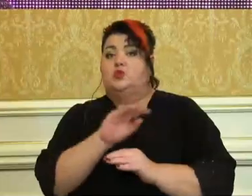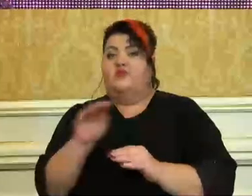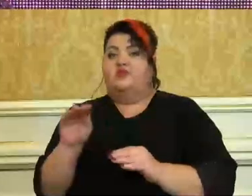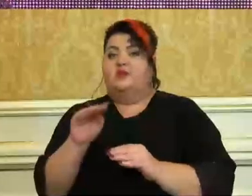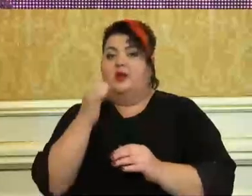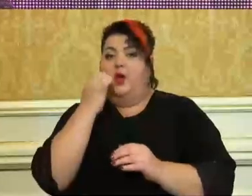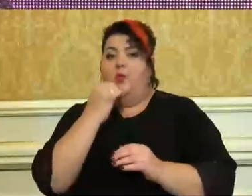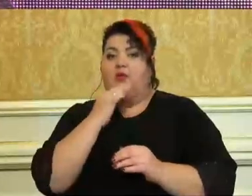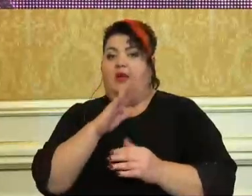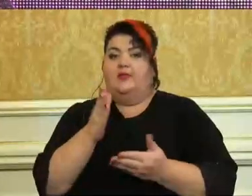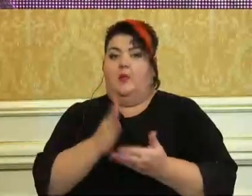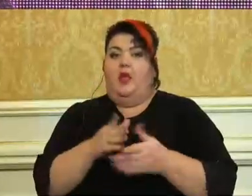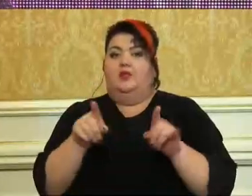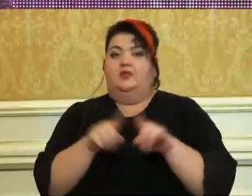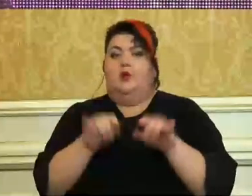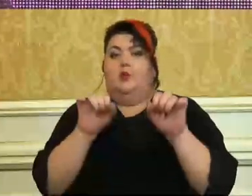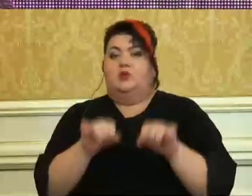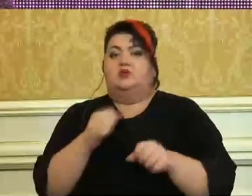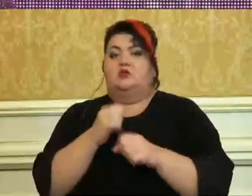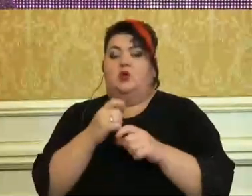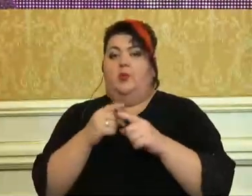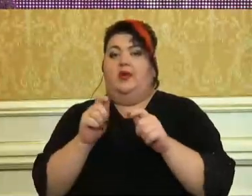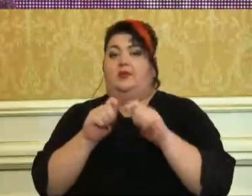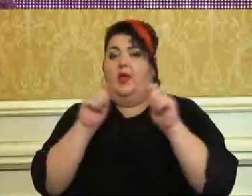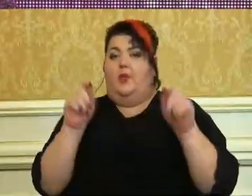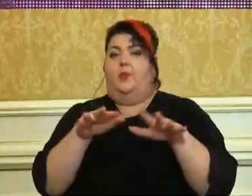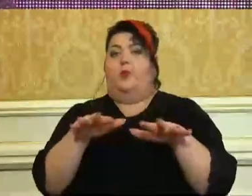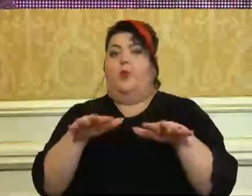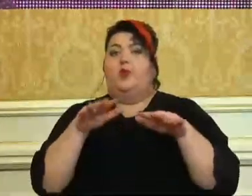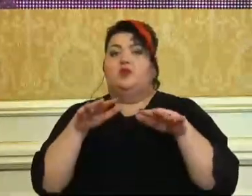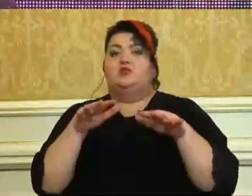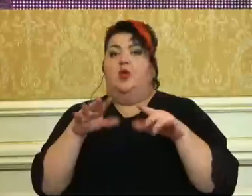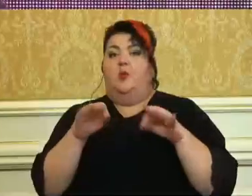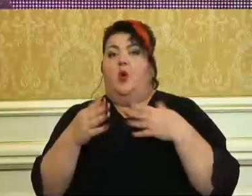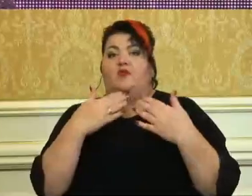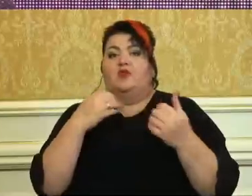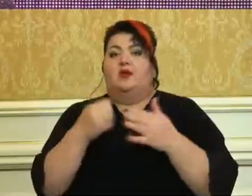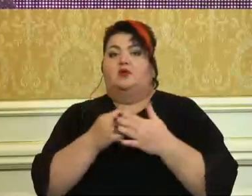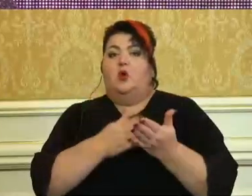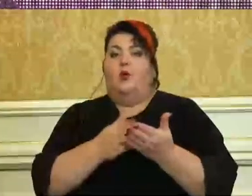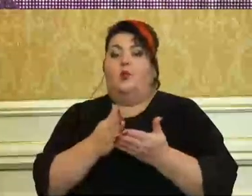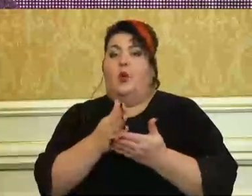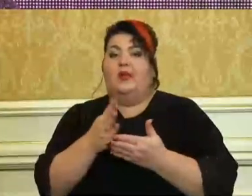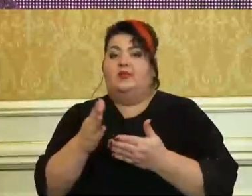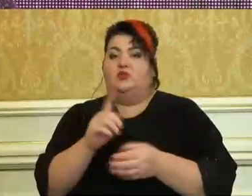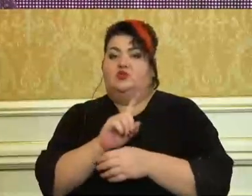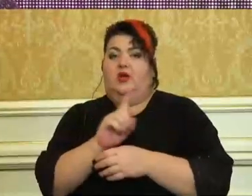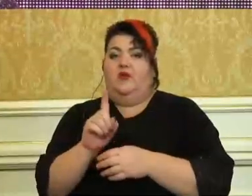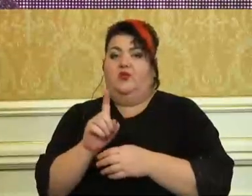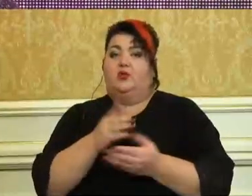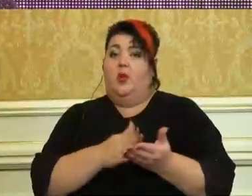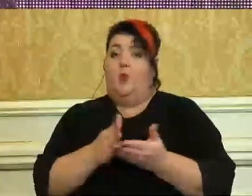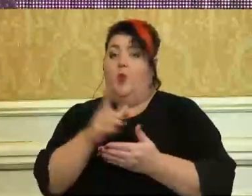to express officially, I would like to express my official public thanks towards to the political